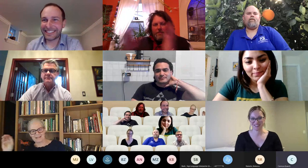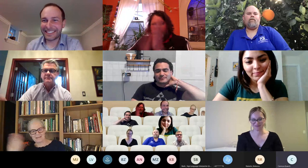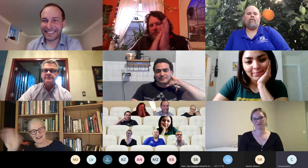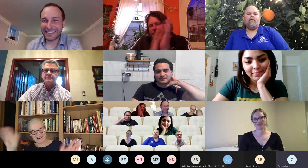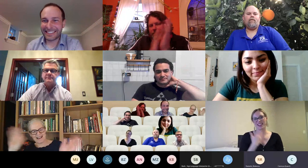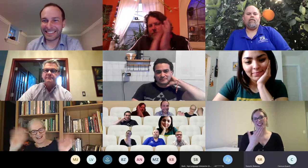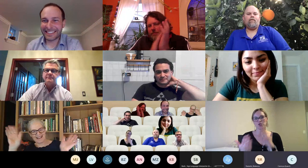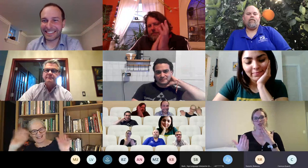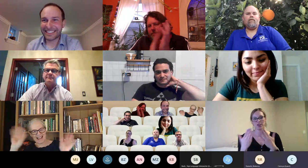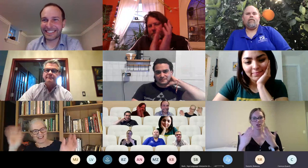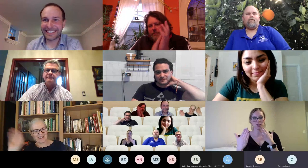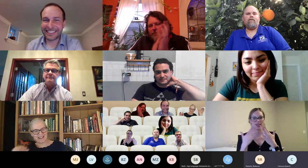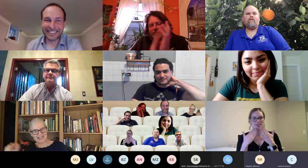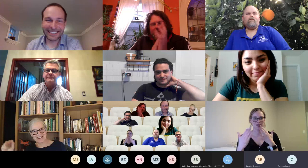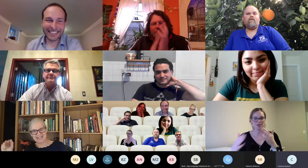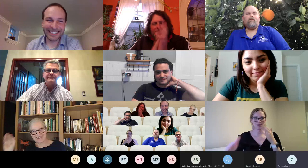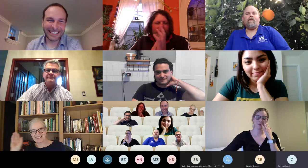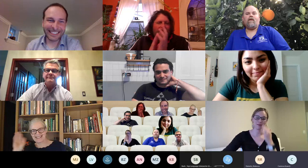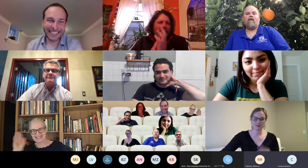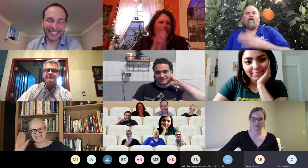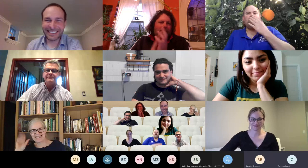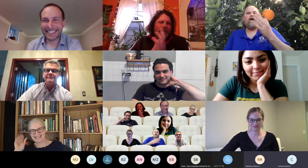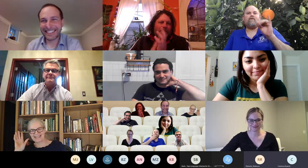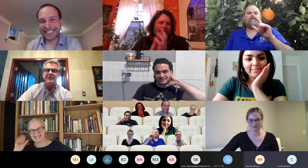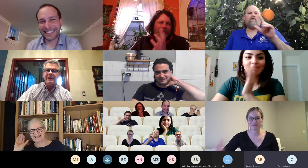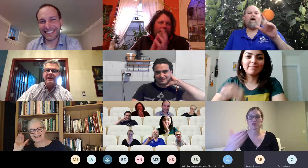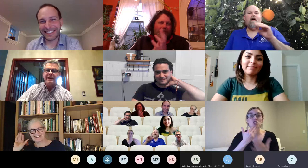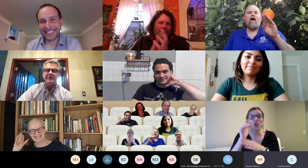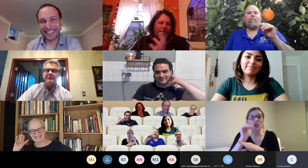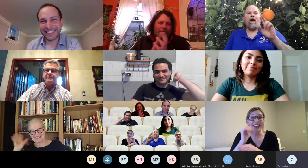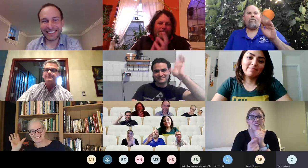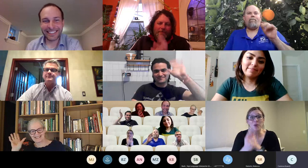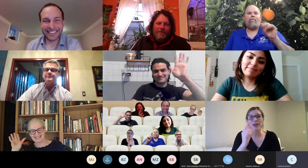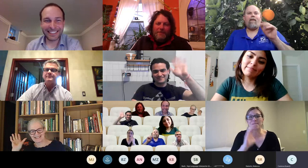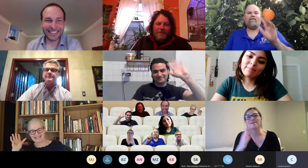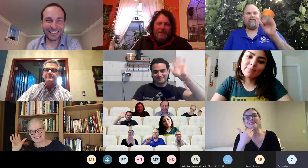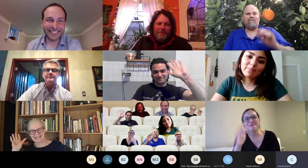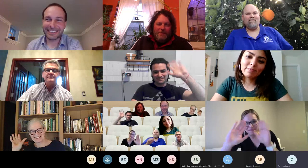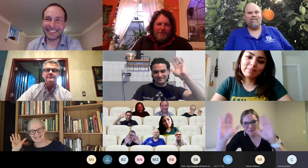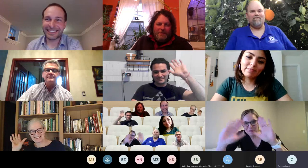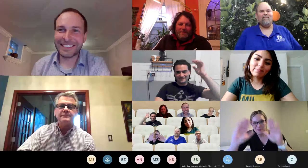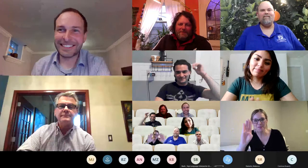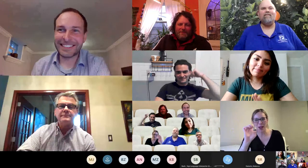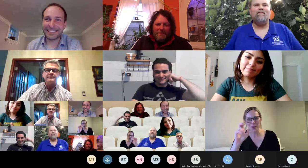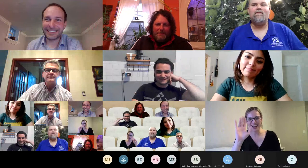Angie. Thank you, Angie. Good night, everyone. Night.